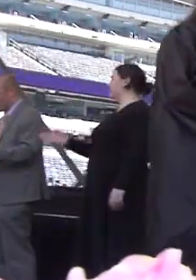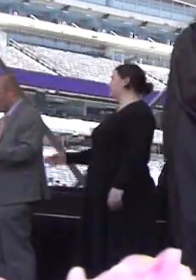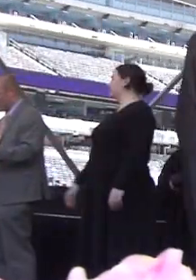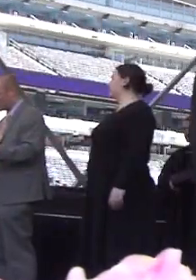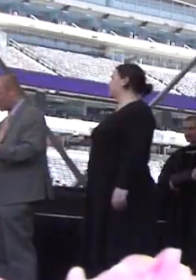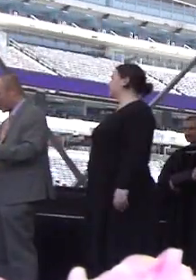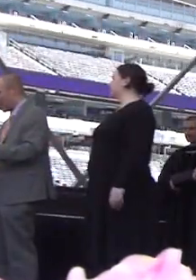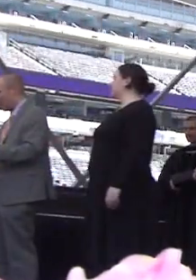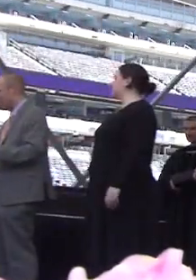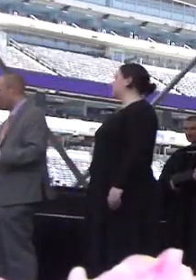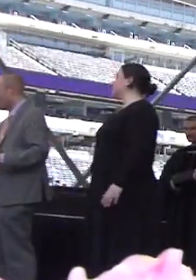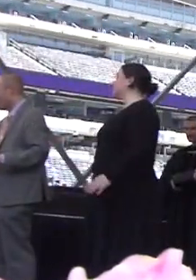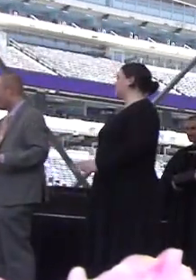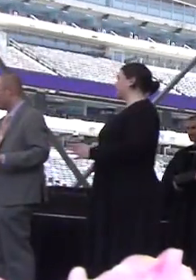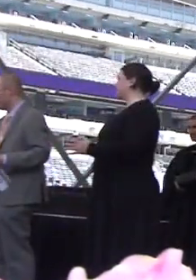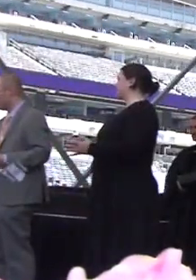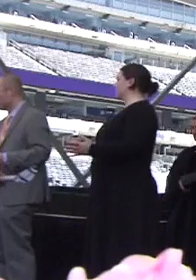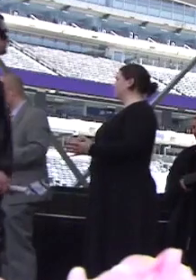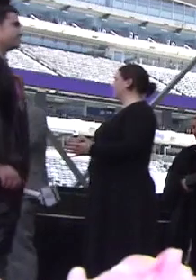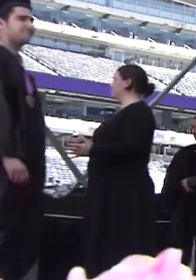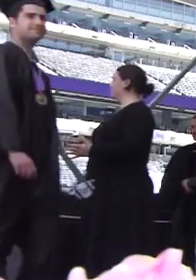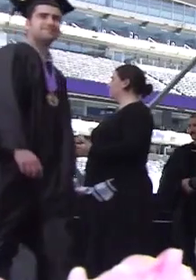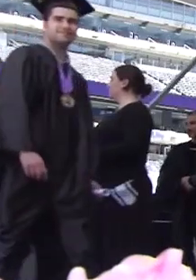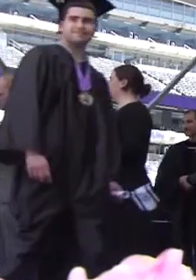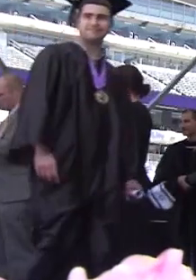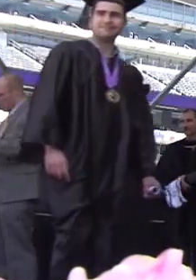Ori Shem Tav.